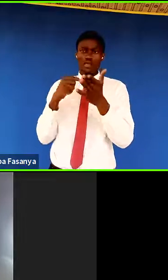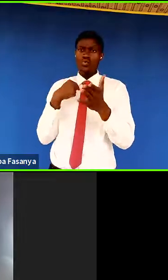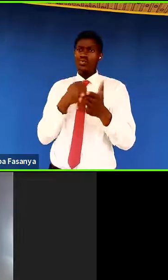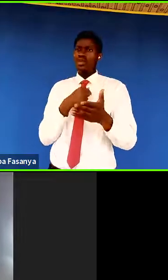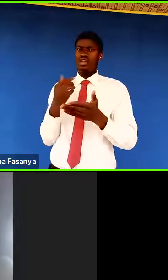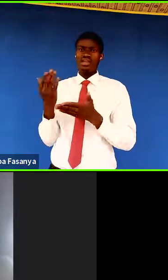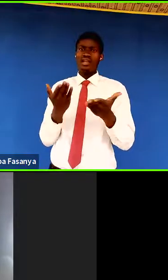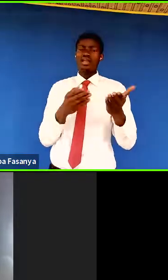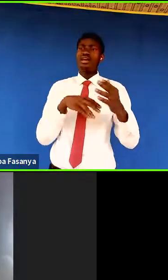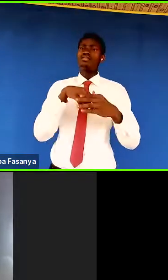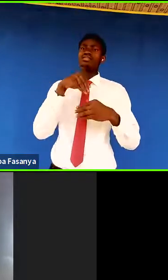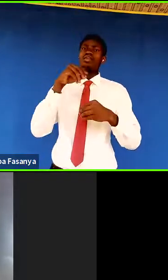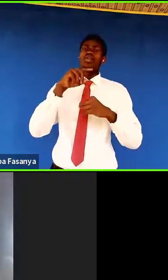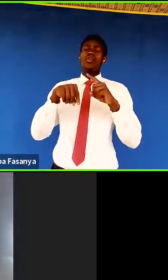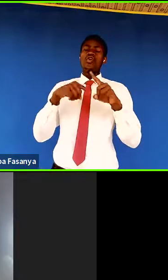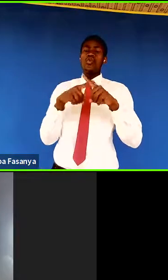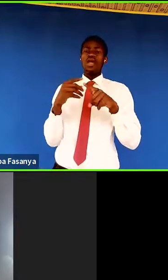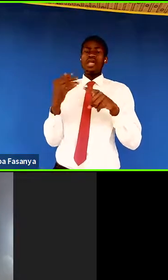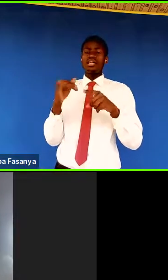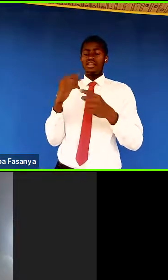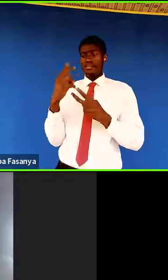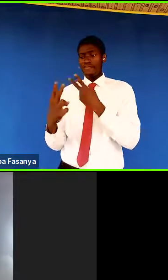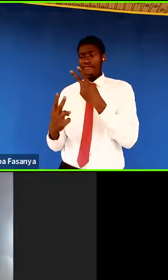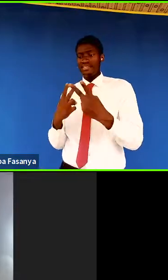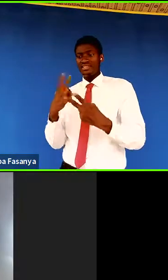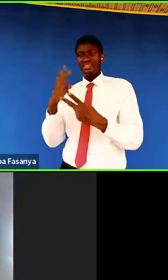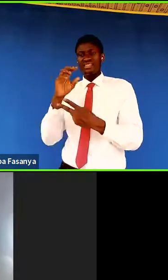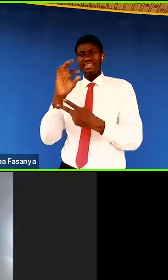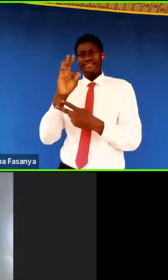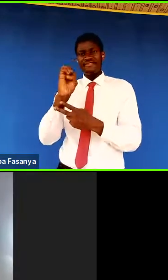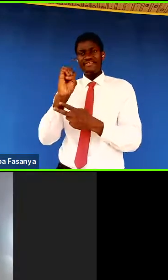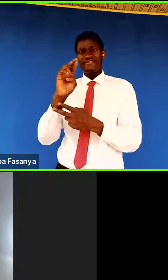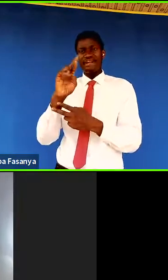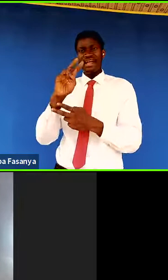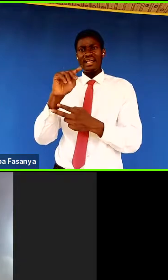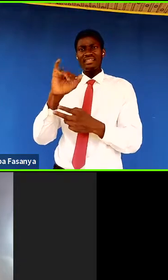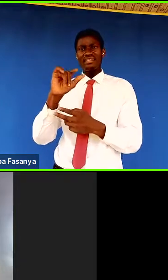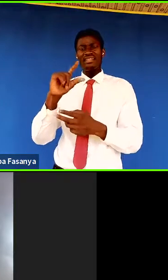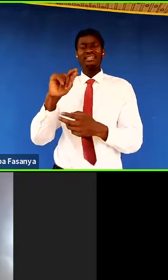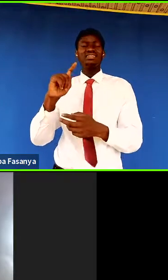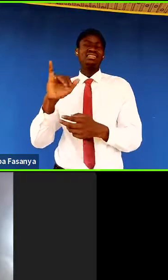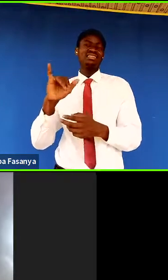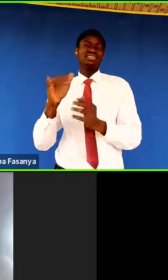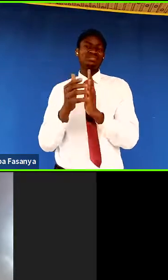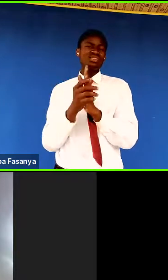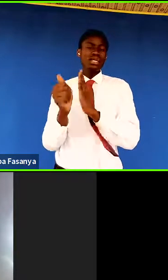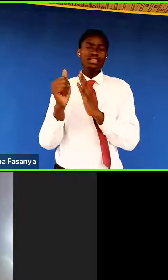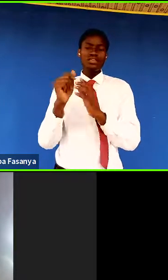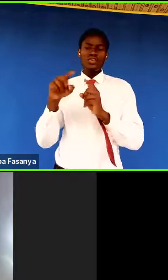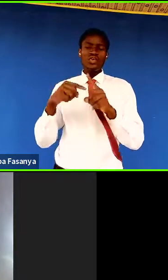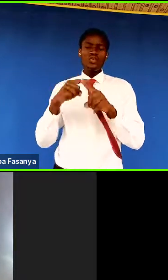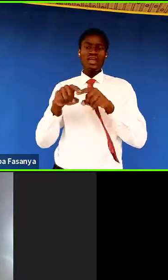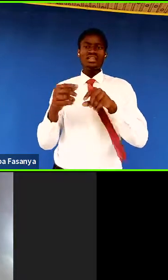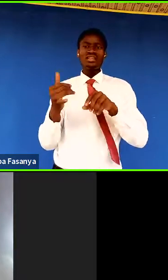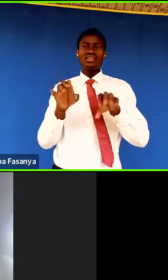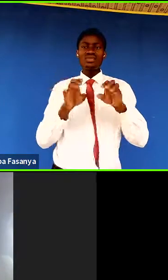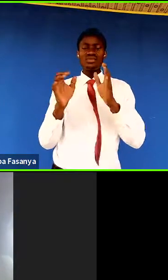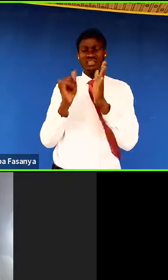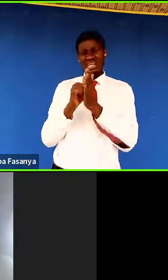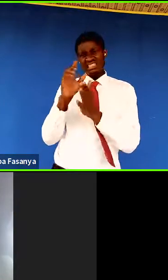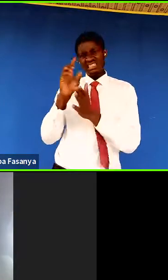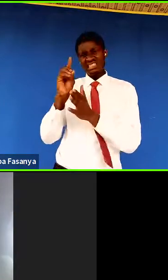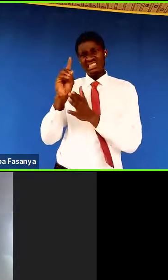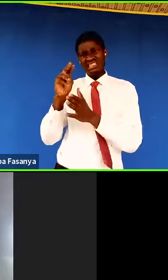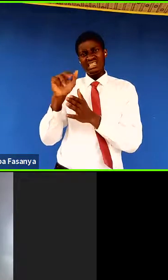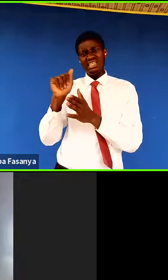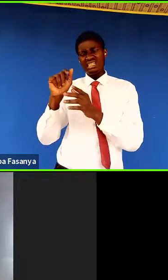further visit the facility specialists and they do things like DNA fragmentation, they may pick it up and say, yeah, this is the cause. So you can explain